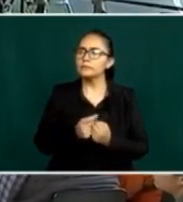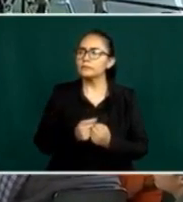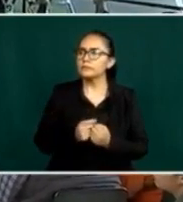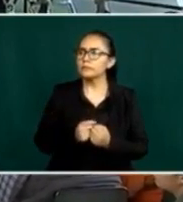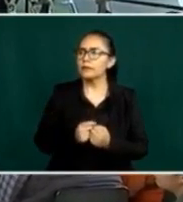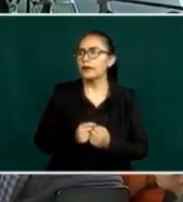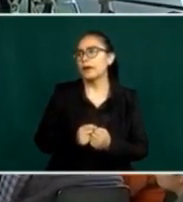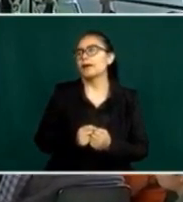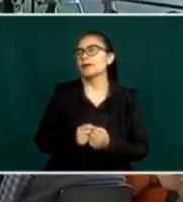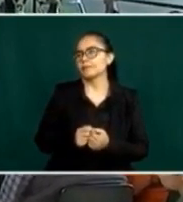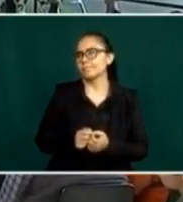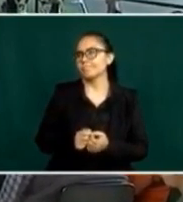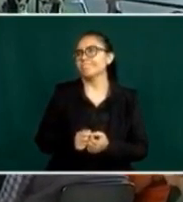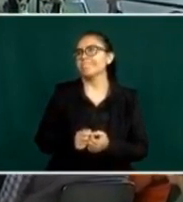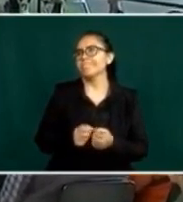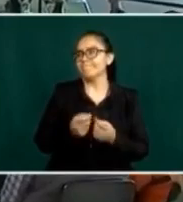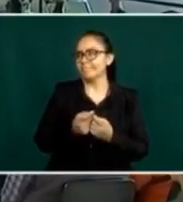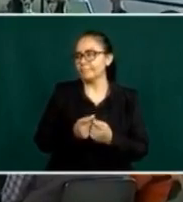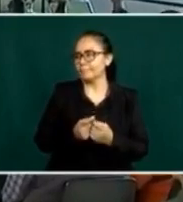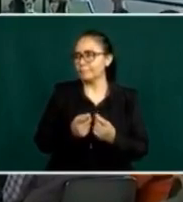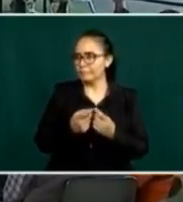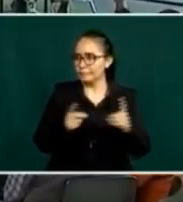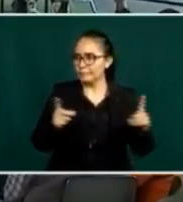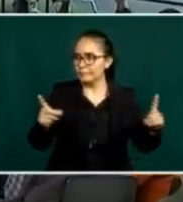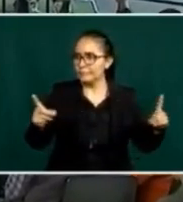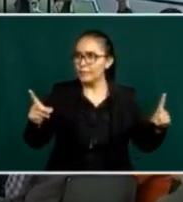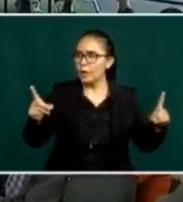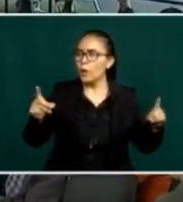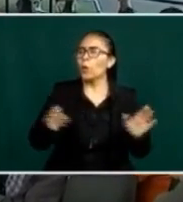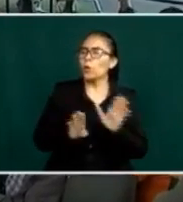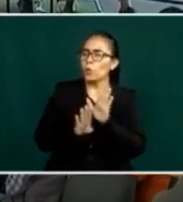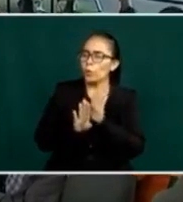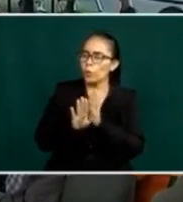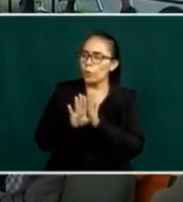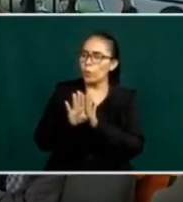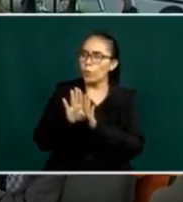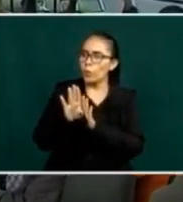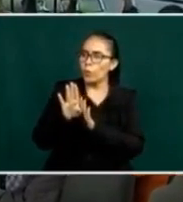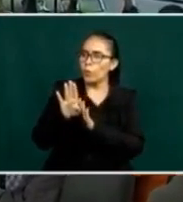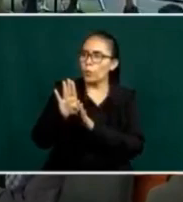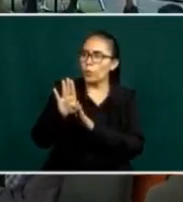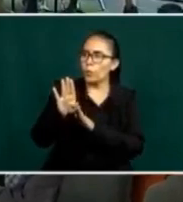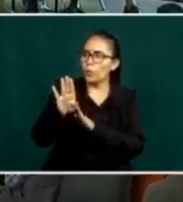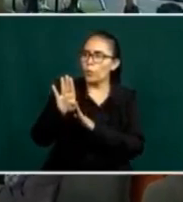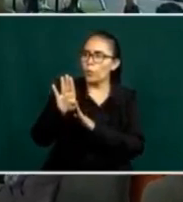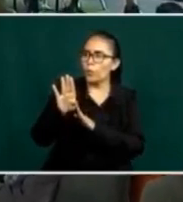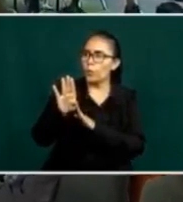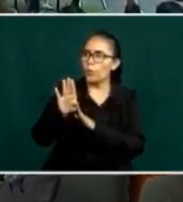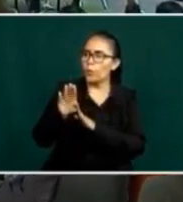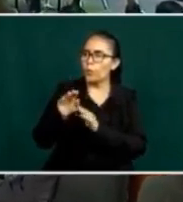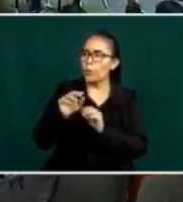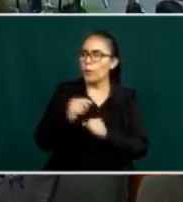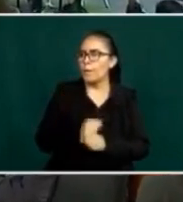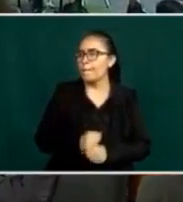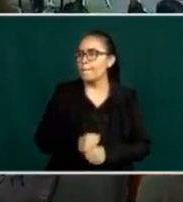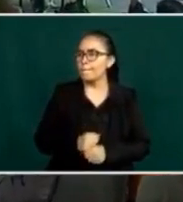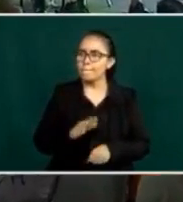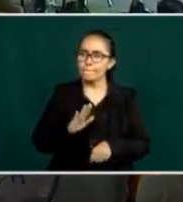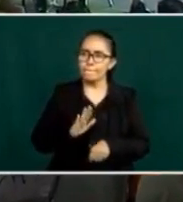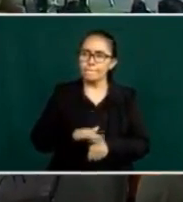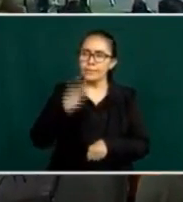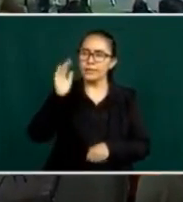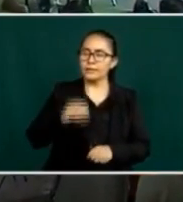It's the production of wealth. That is growth. To produce goods